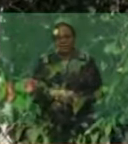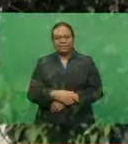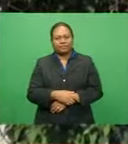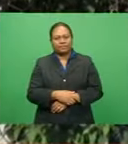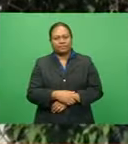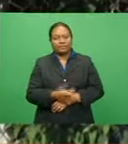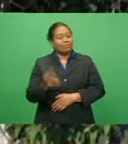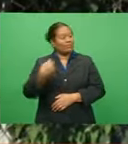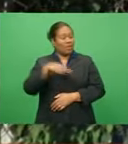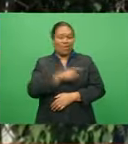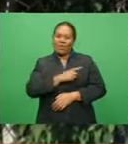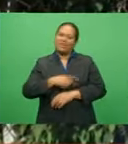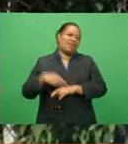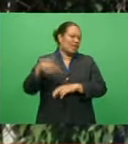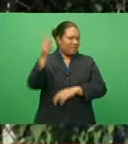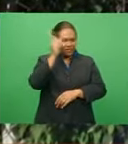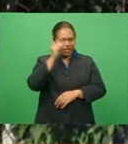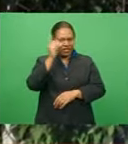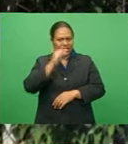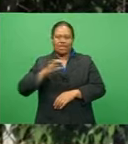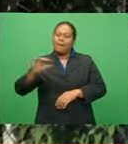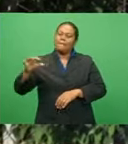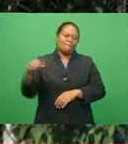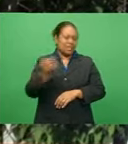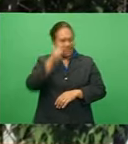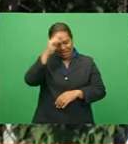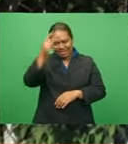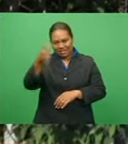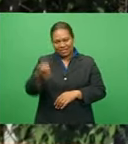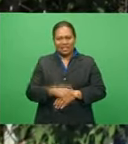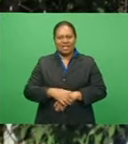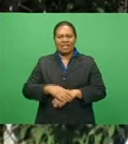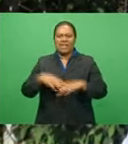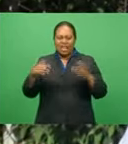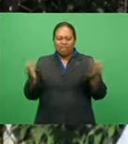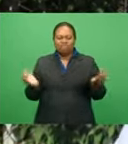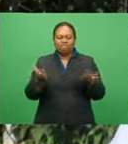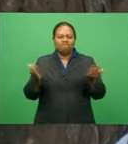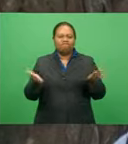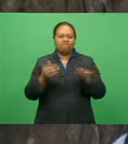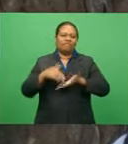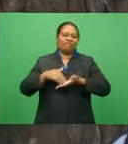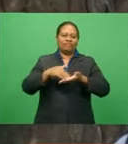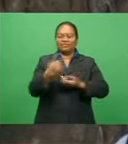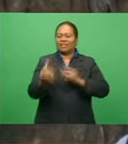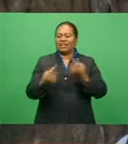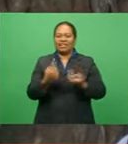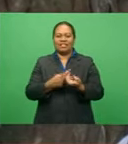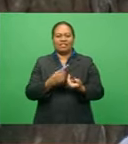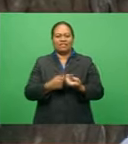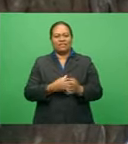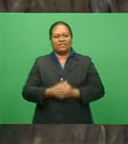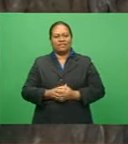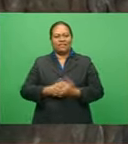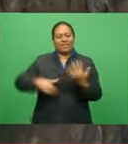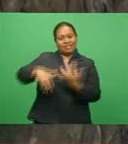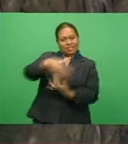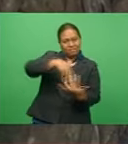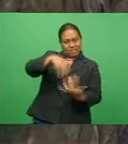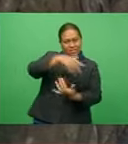We are all Fijians, and that means we must understand and embrace each other's culture and tradition. Because we live in a multiracial